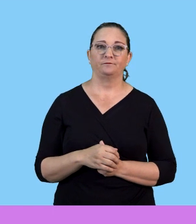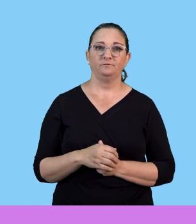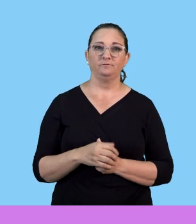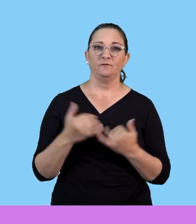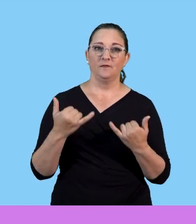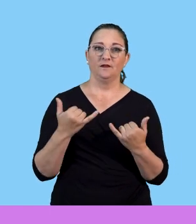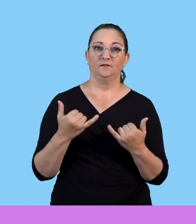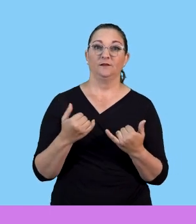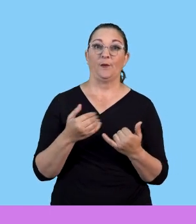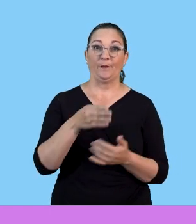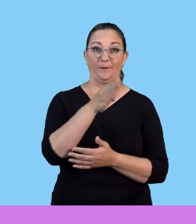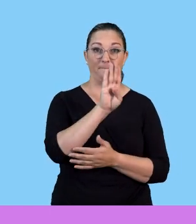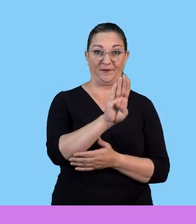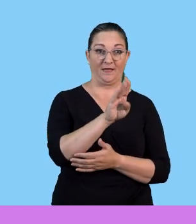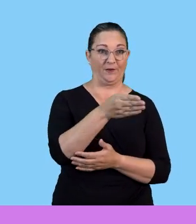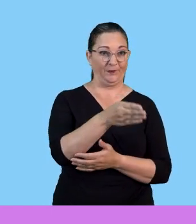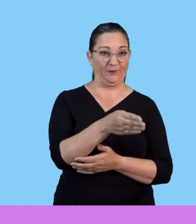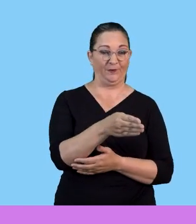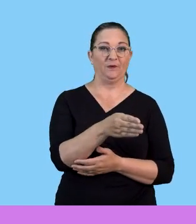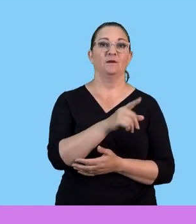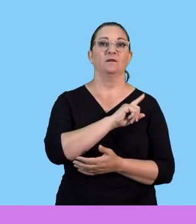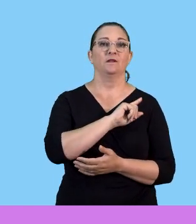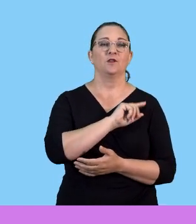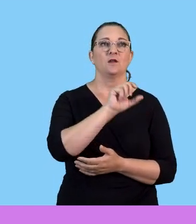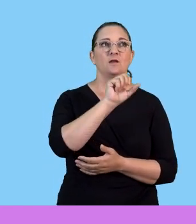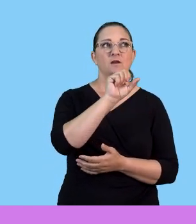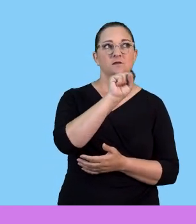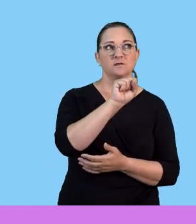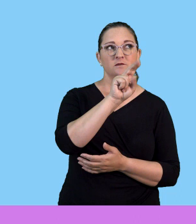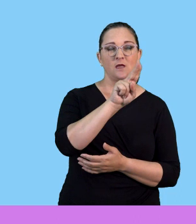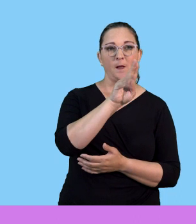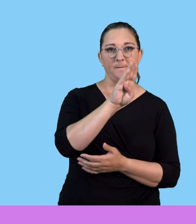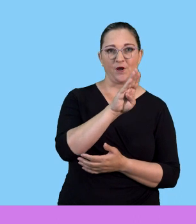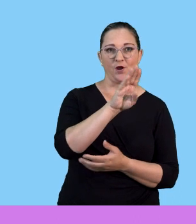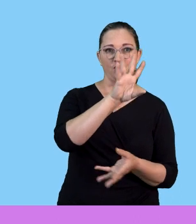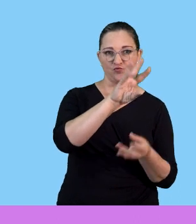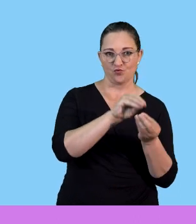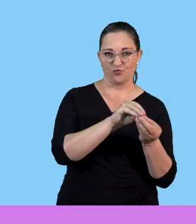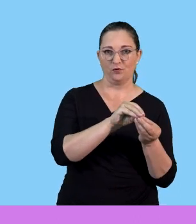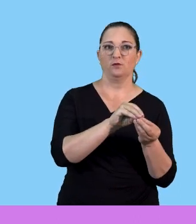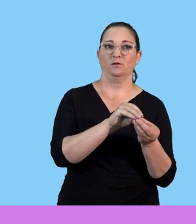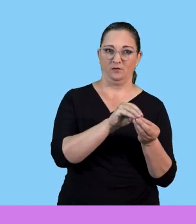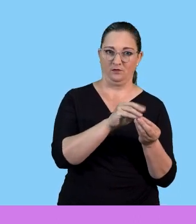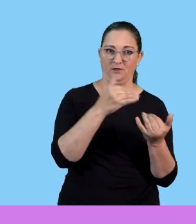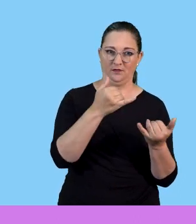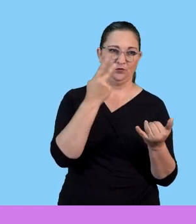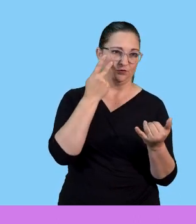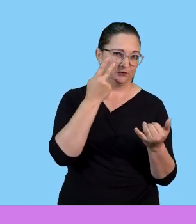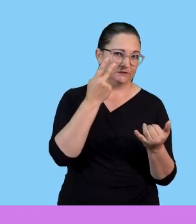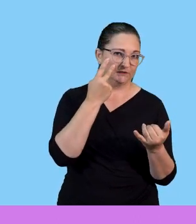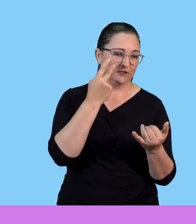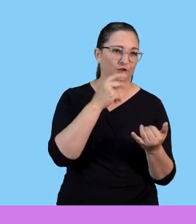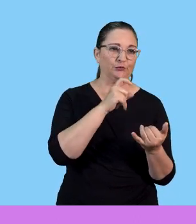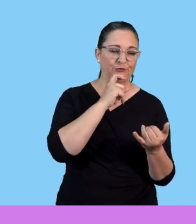question. So the missing value B is the subtotal. The subtotal is the